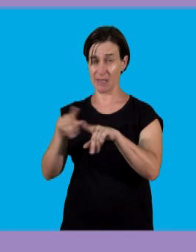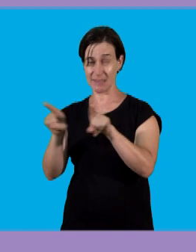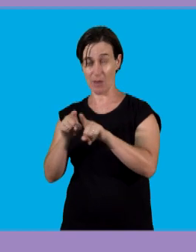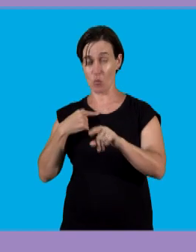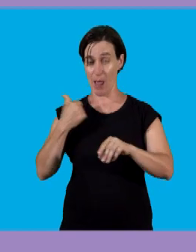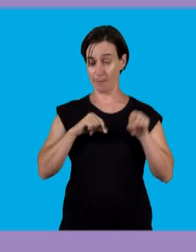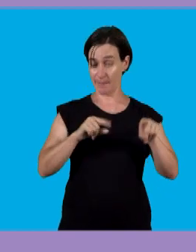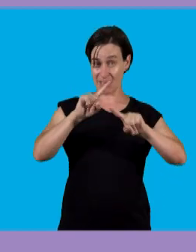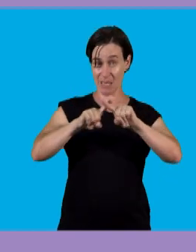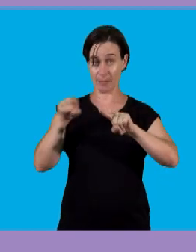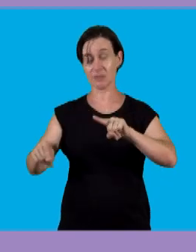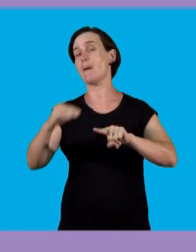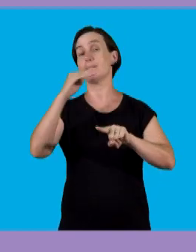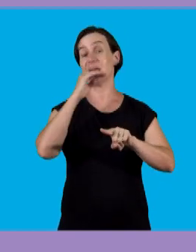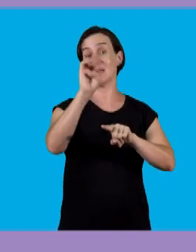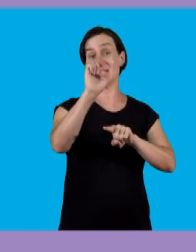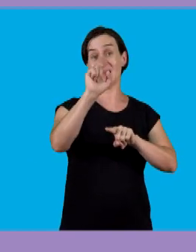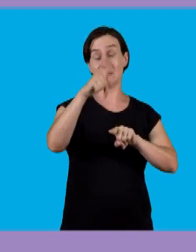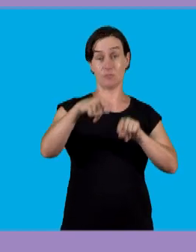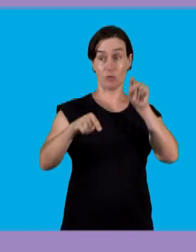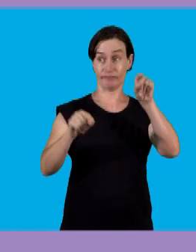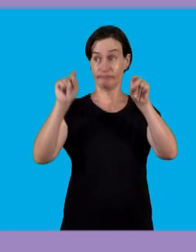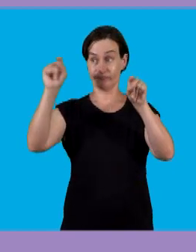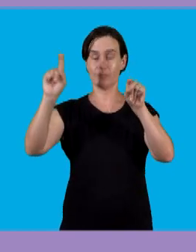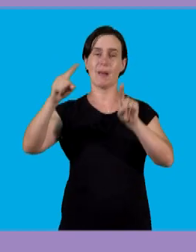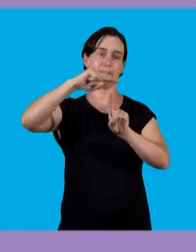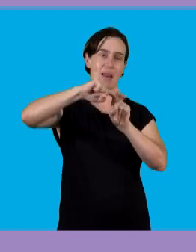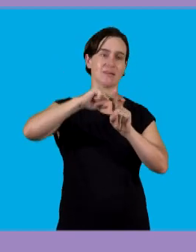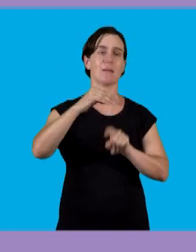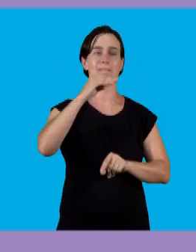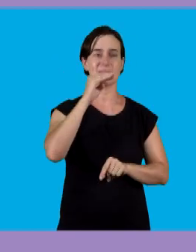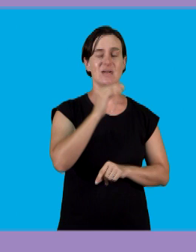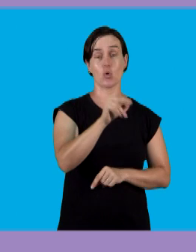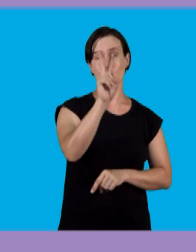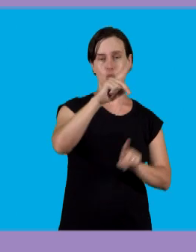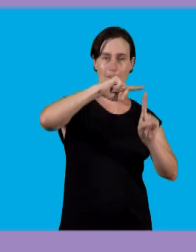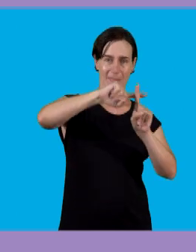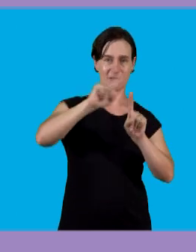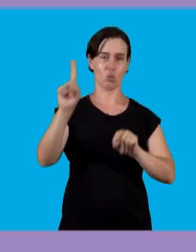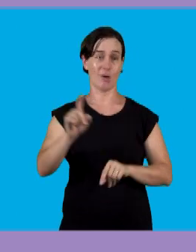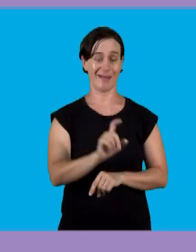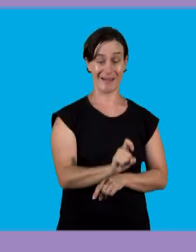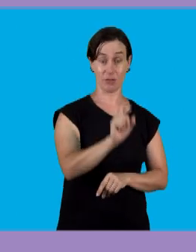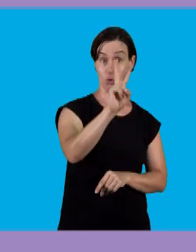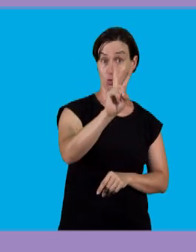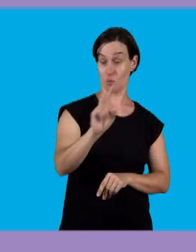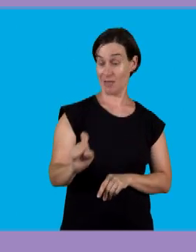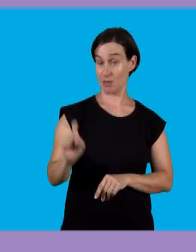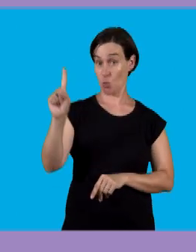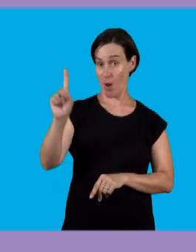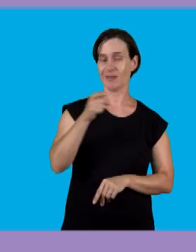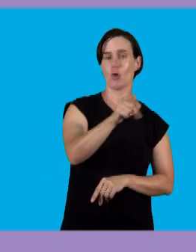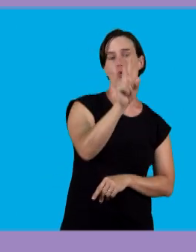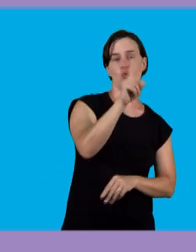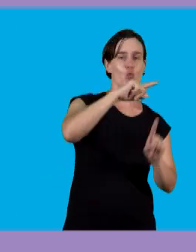same? Yes, we are going to add the exponents. And then that is going to give